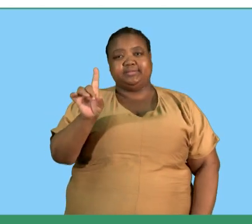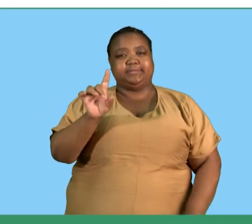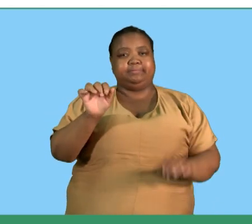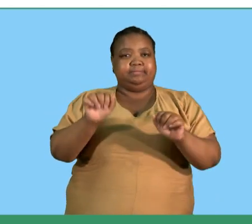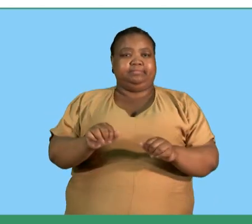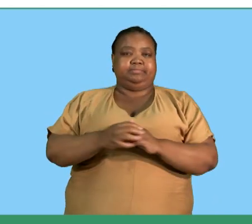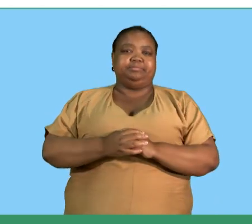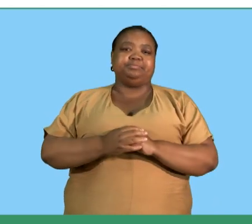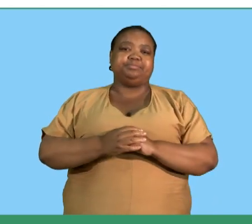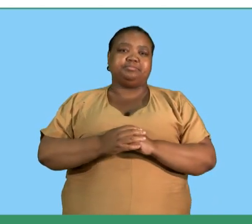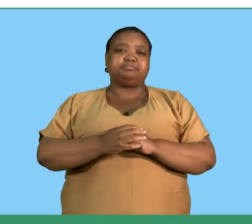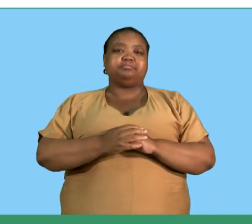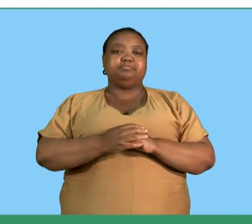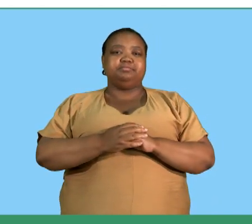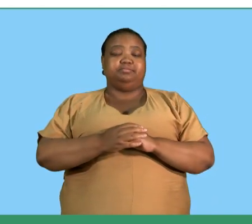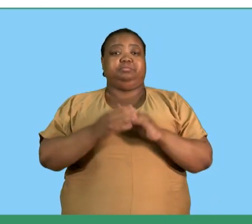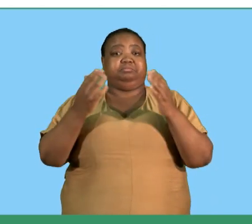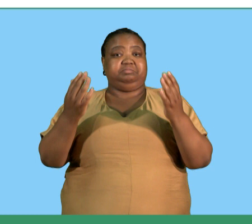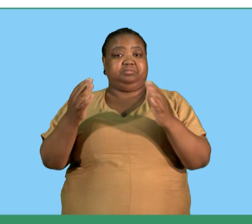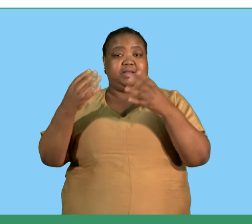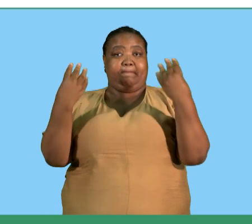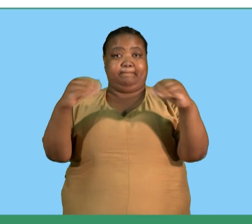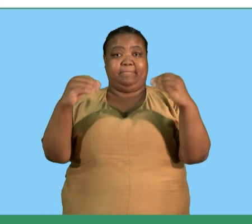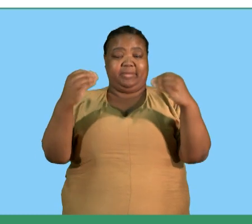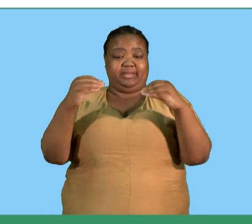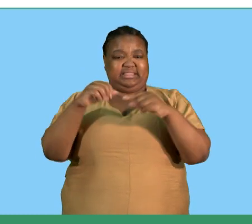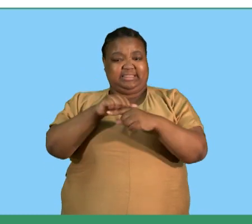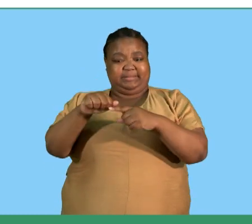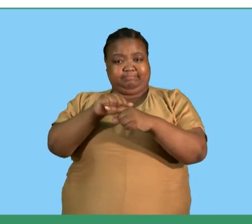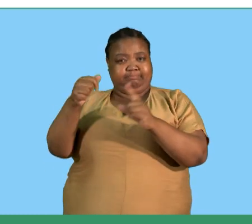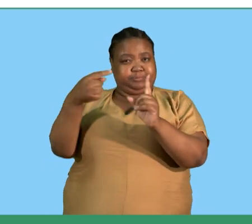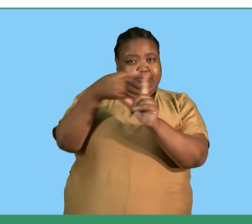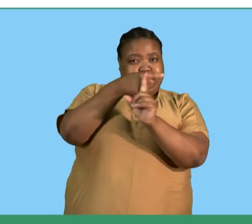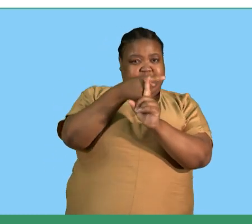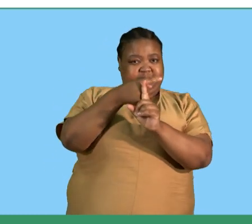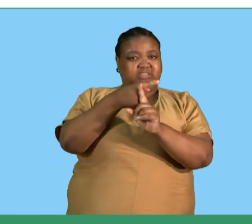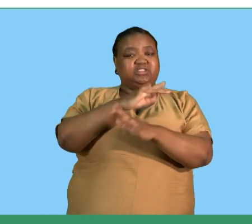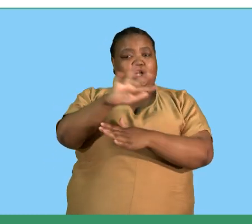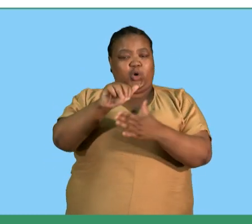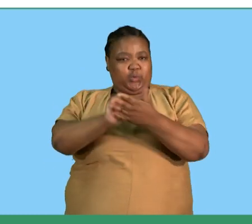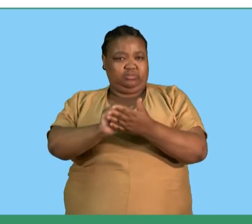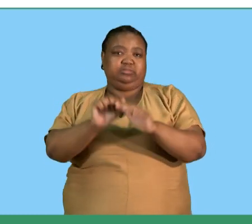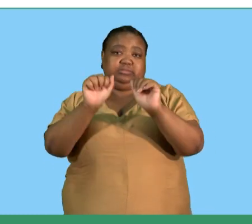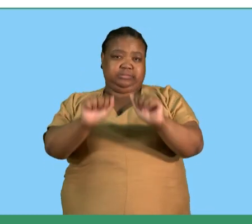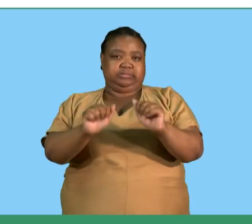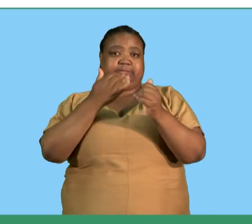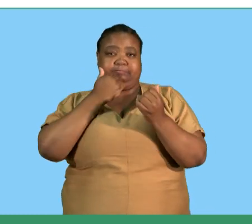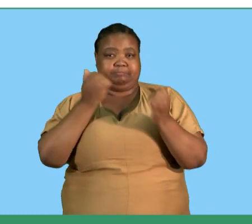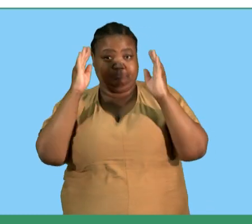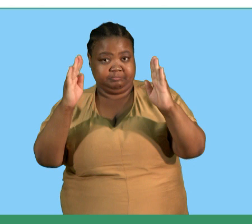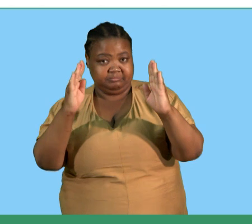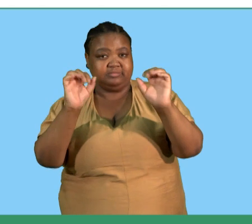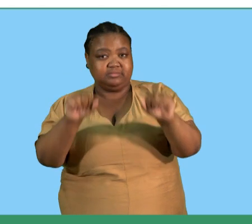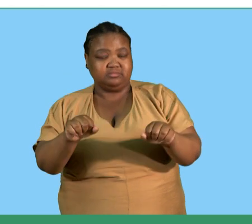to identify the following types of unethical business practices. Please pay attention. Unethical